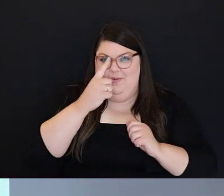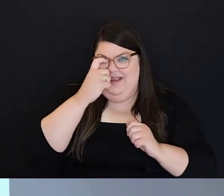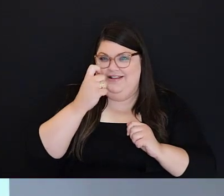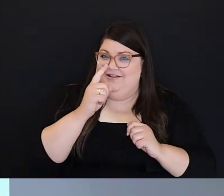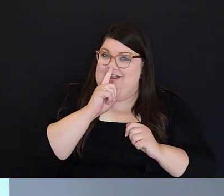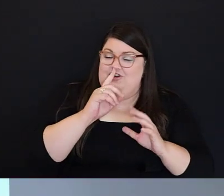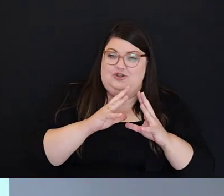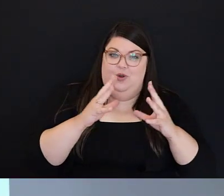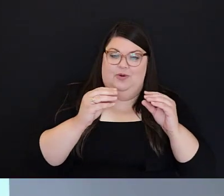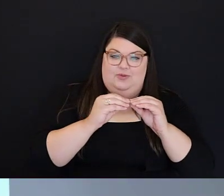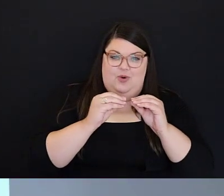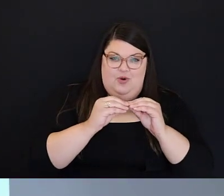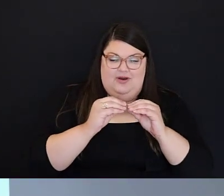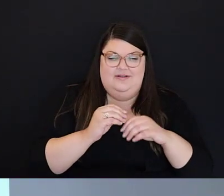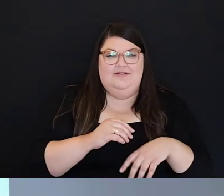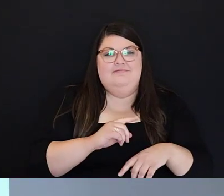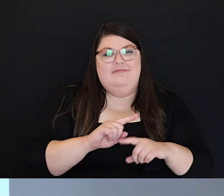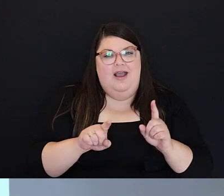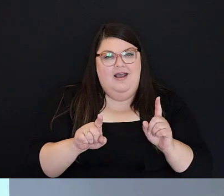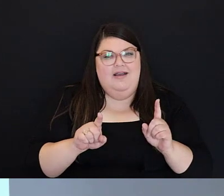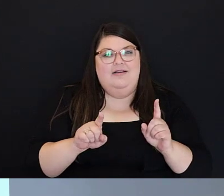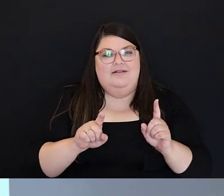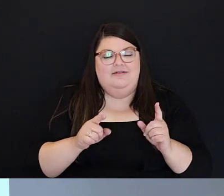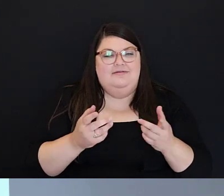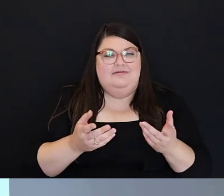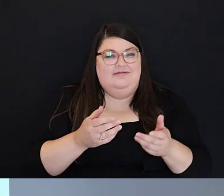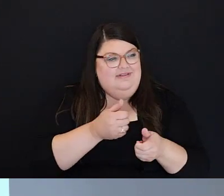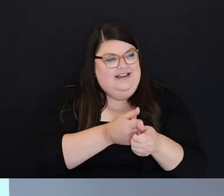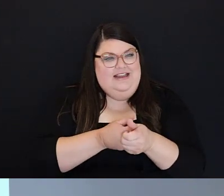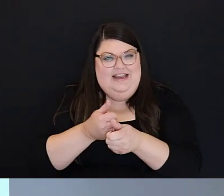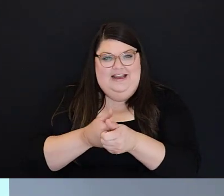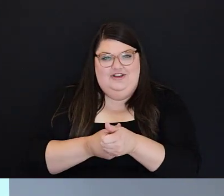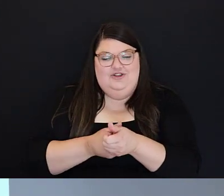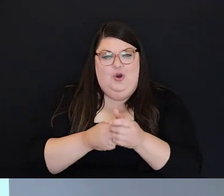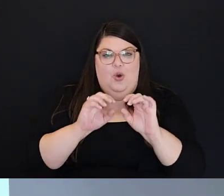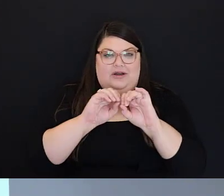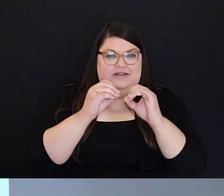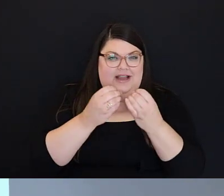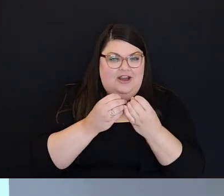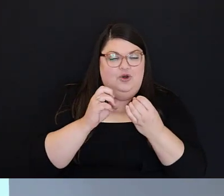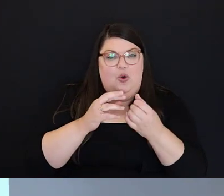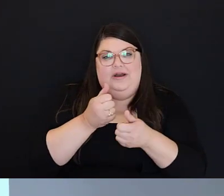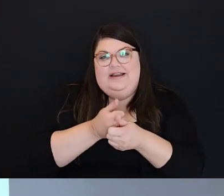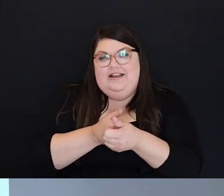more. But it's like, and each organization or